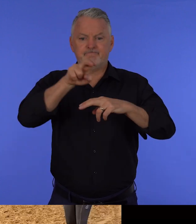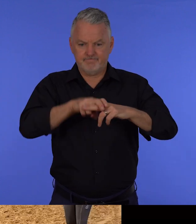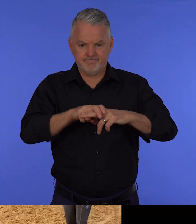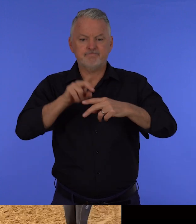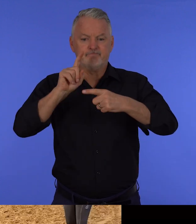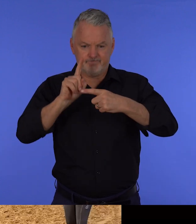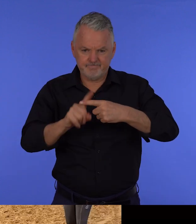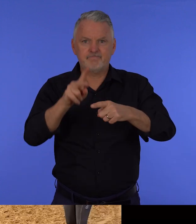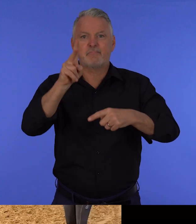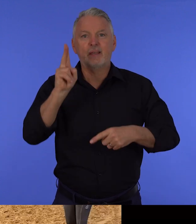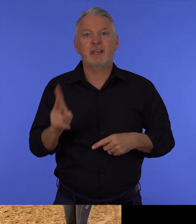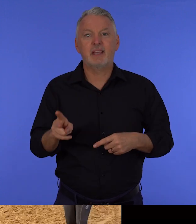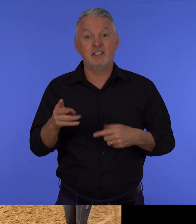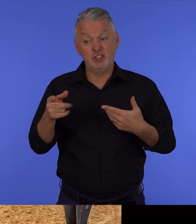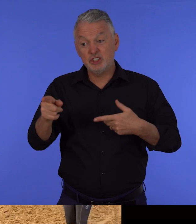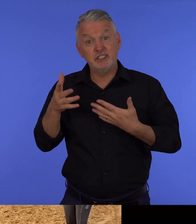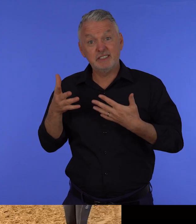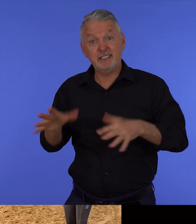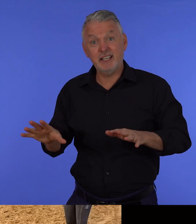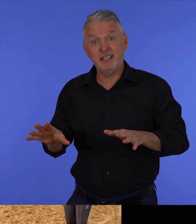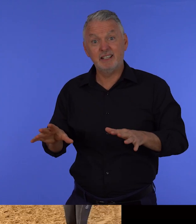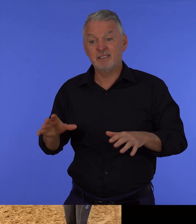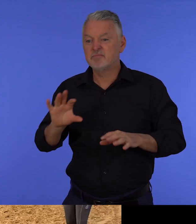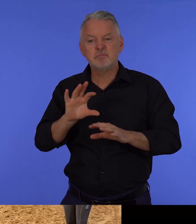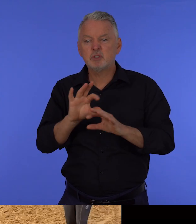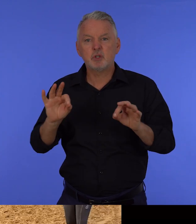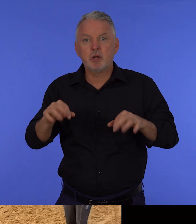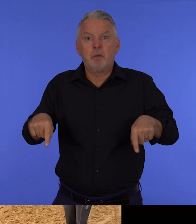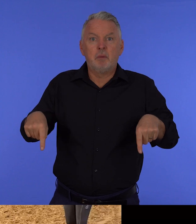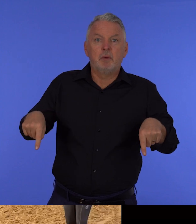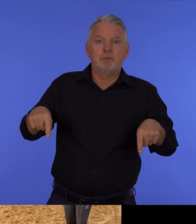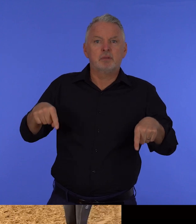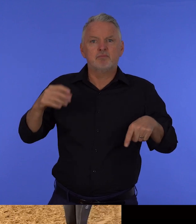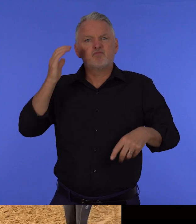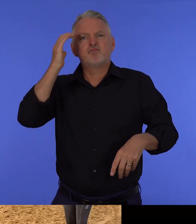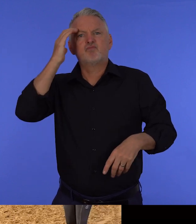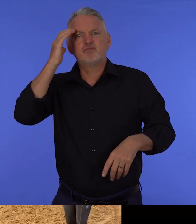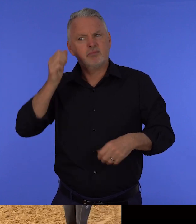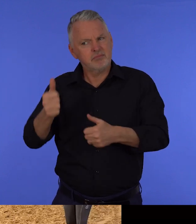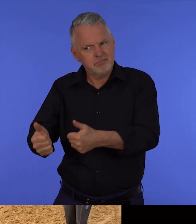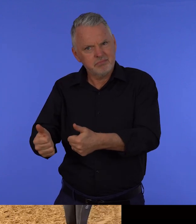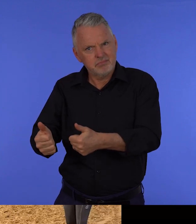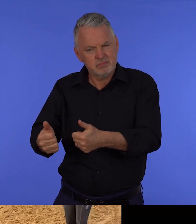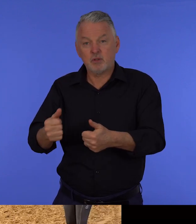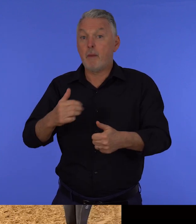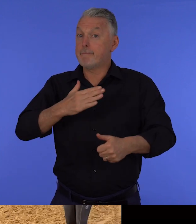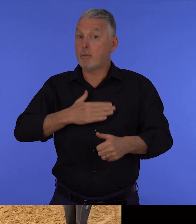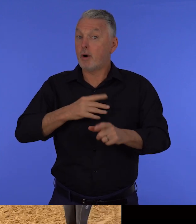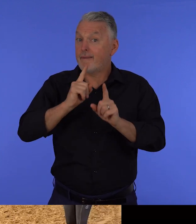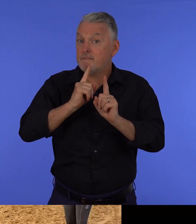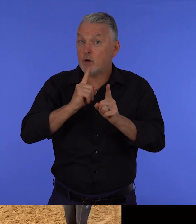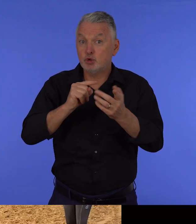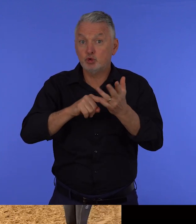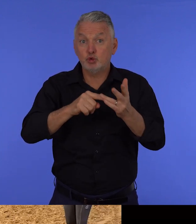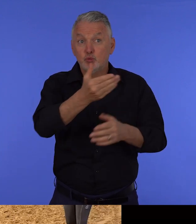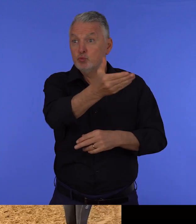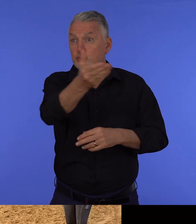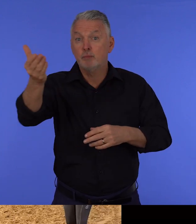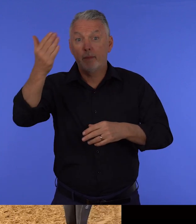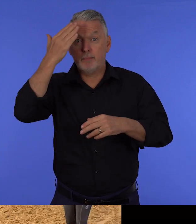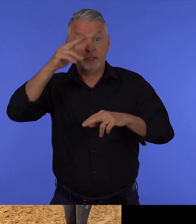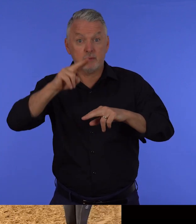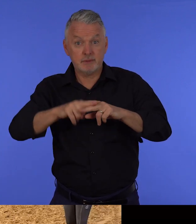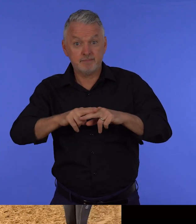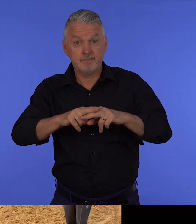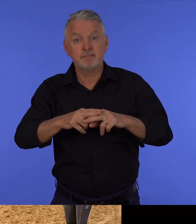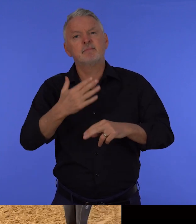true form, it's dust yourself off, jump back up and keep going. And she has. So if I had